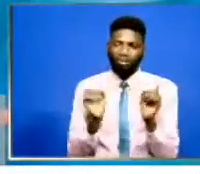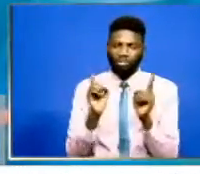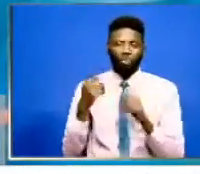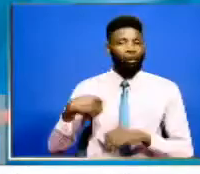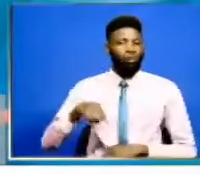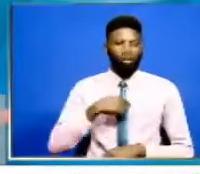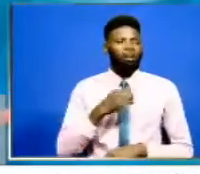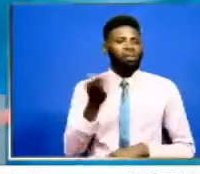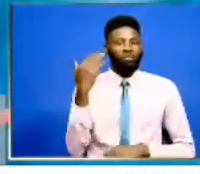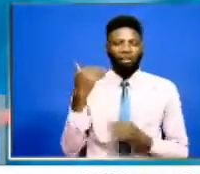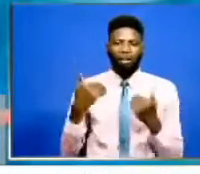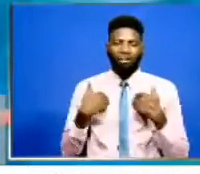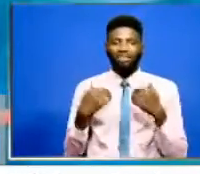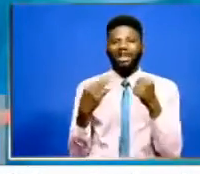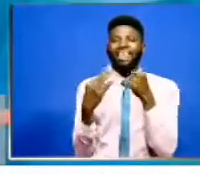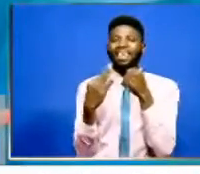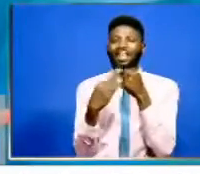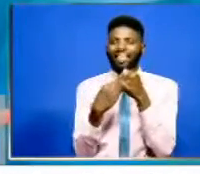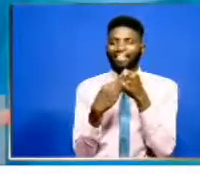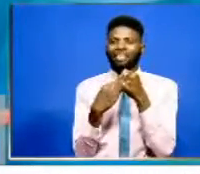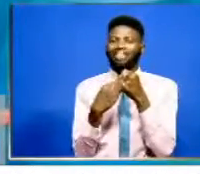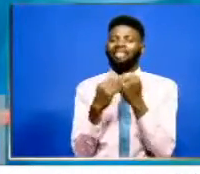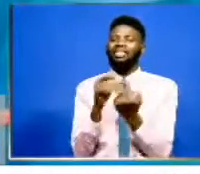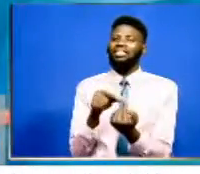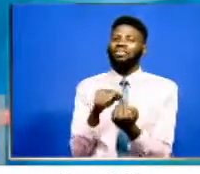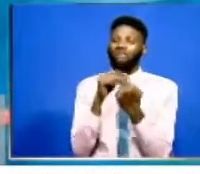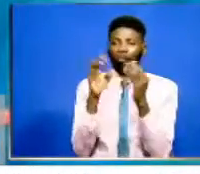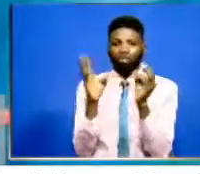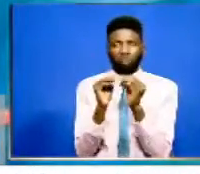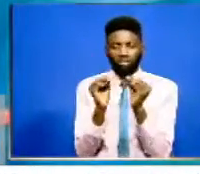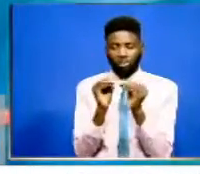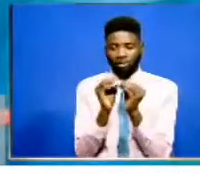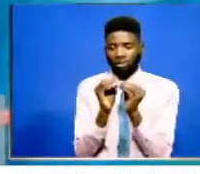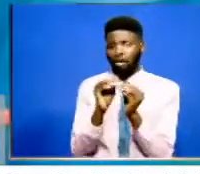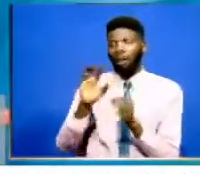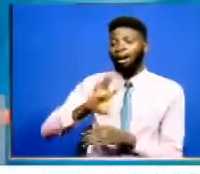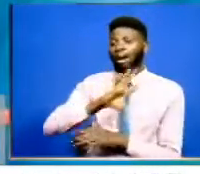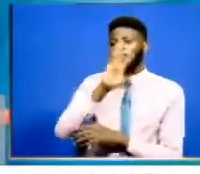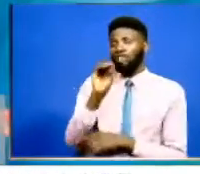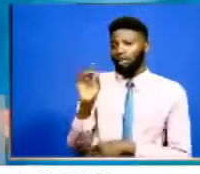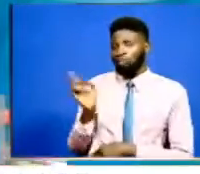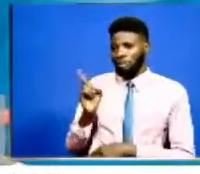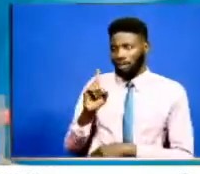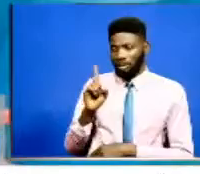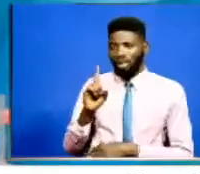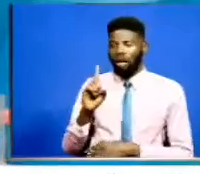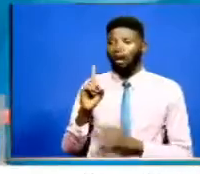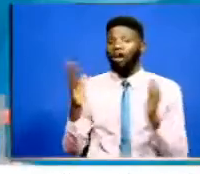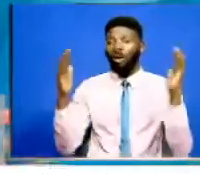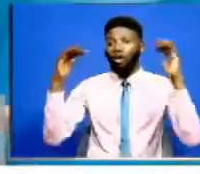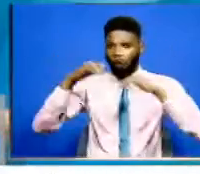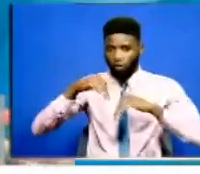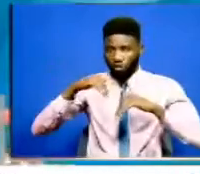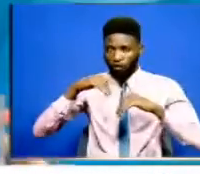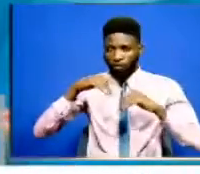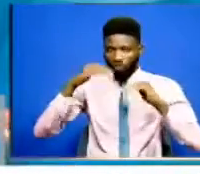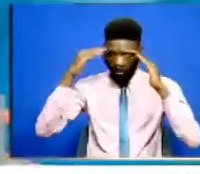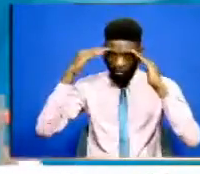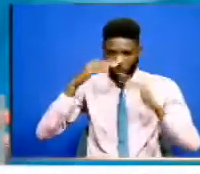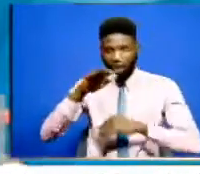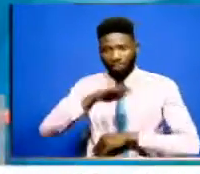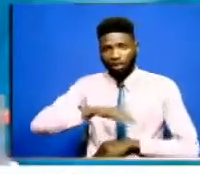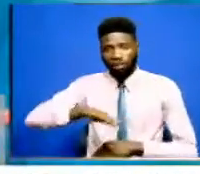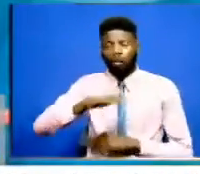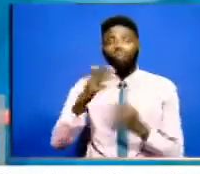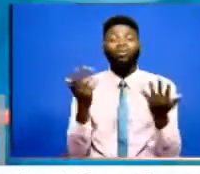8th special session, mm-hmm. of the African Ministerial Conference on the Environment, mm-hmm. where the